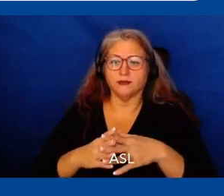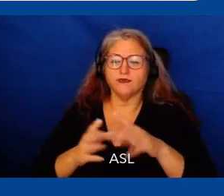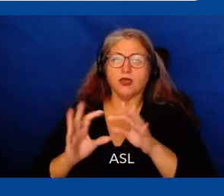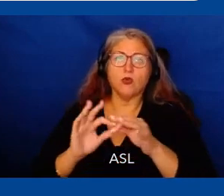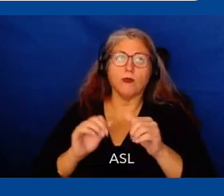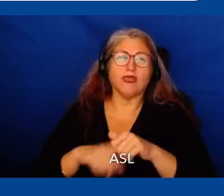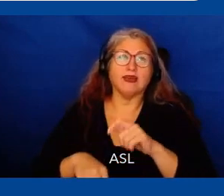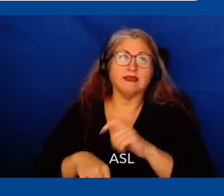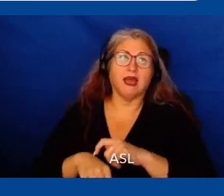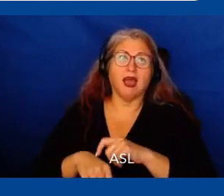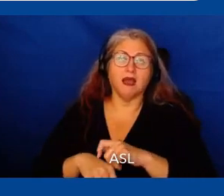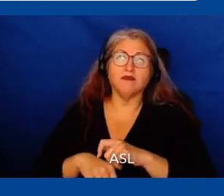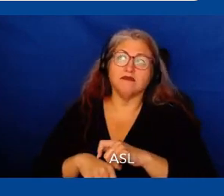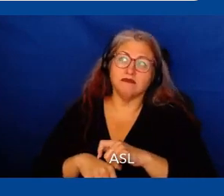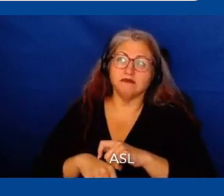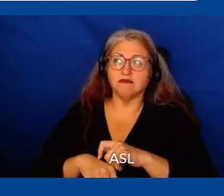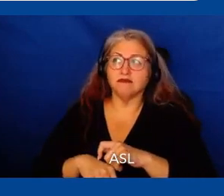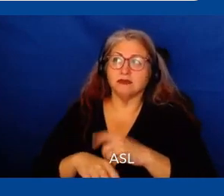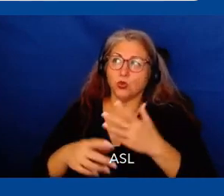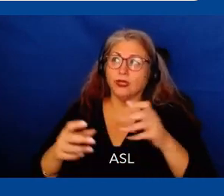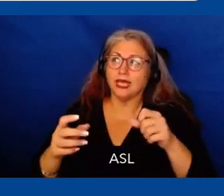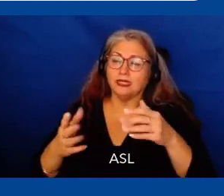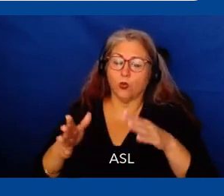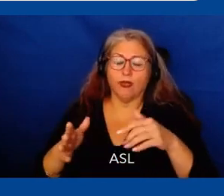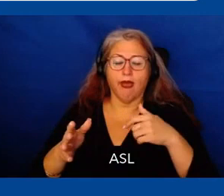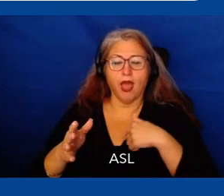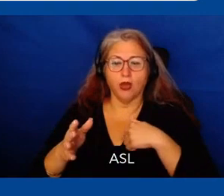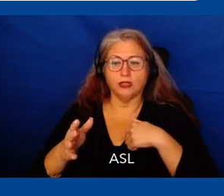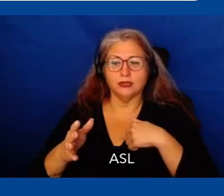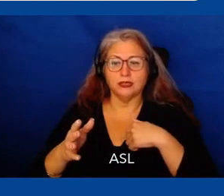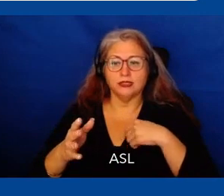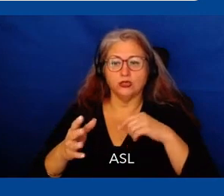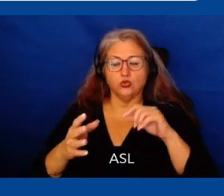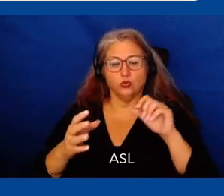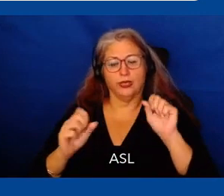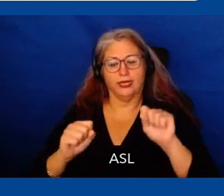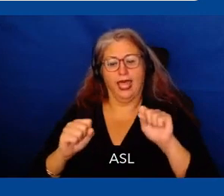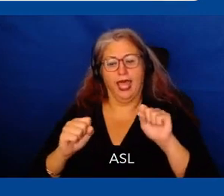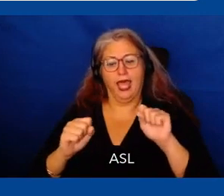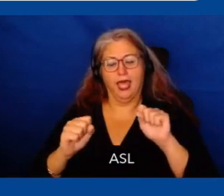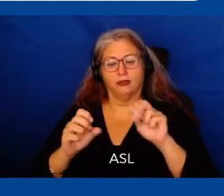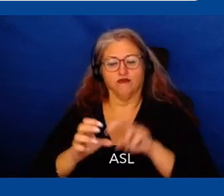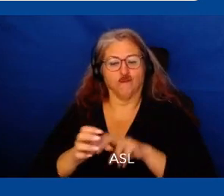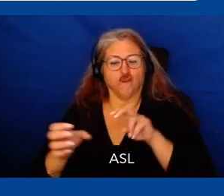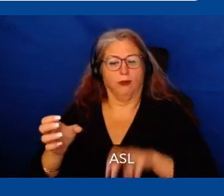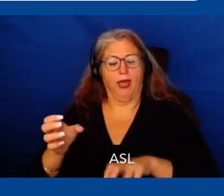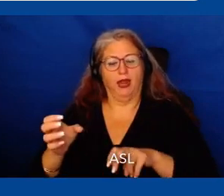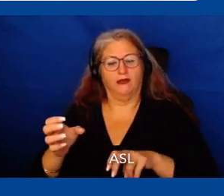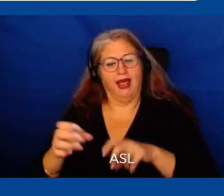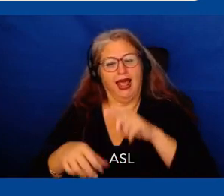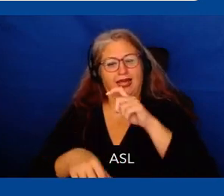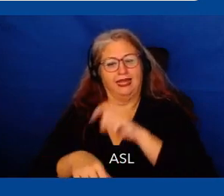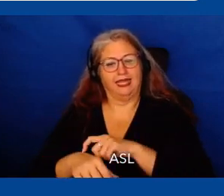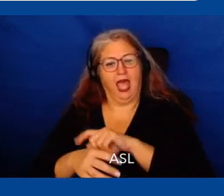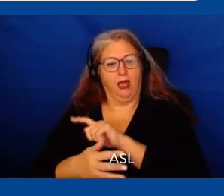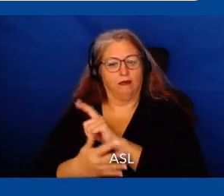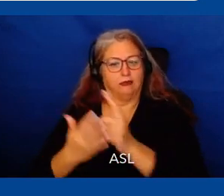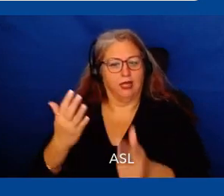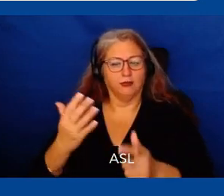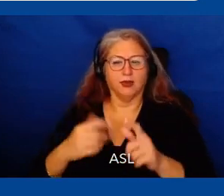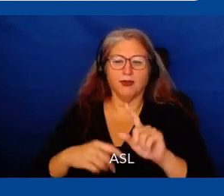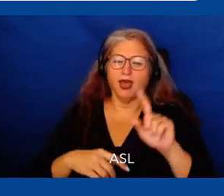time, so yeah, the piece does allow us to get outside of a linear time. But I